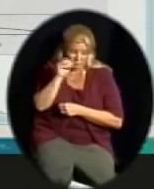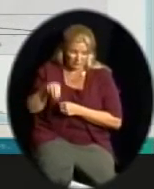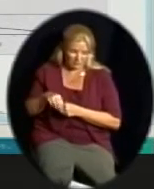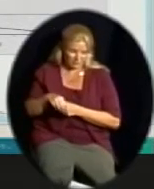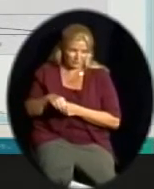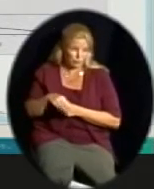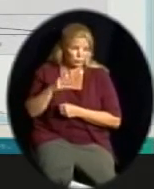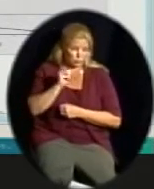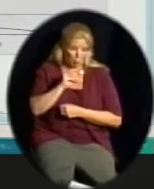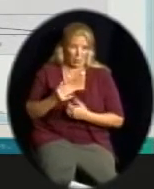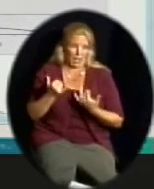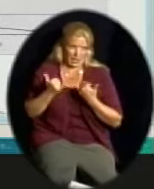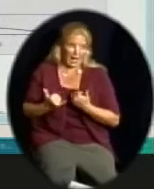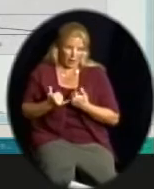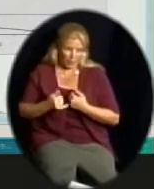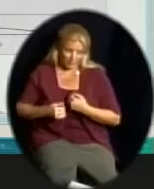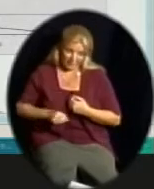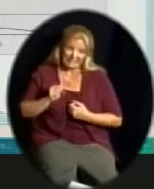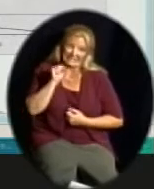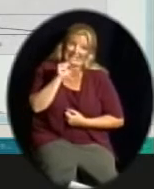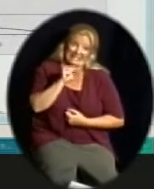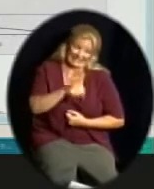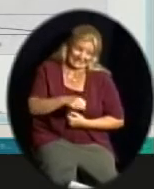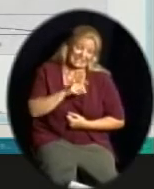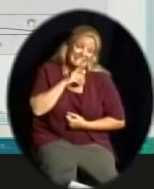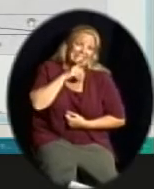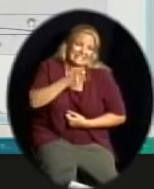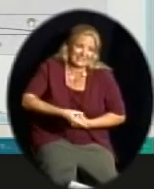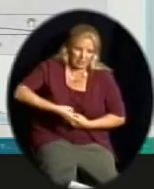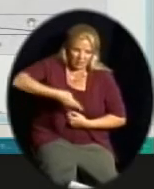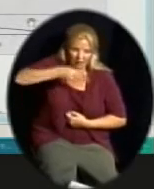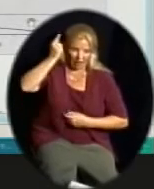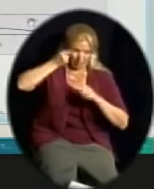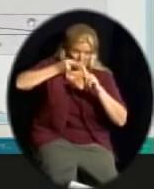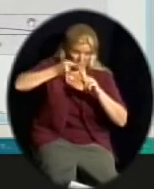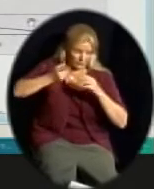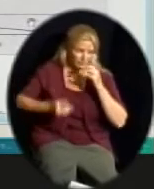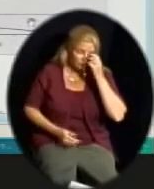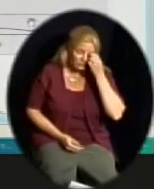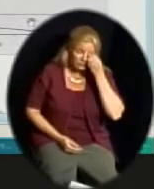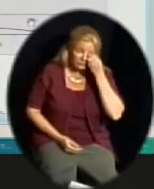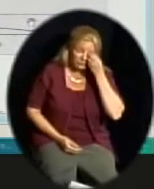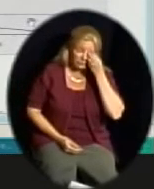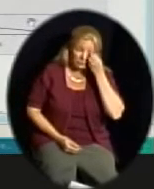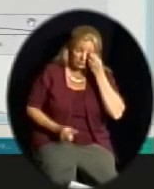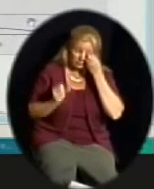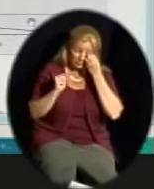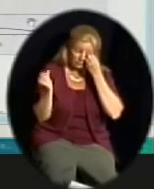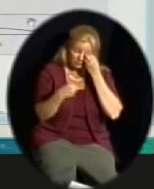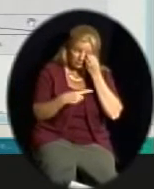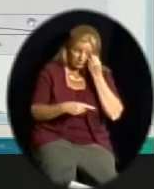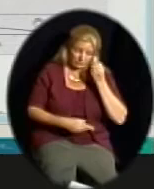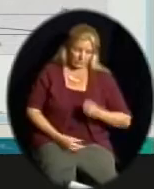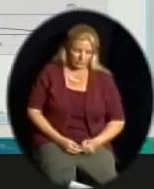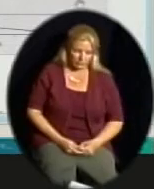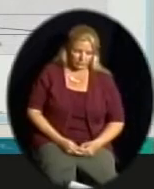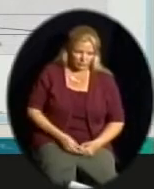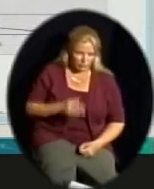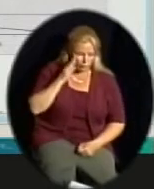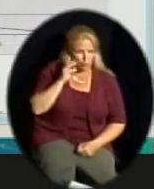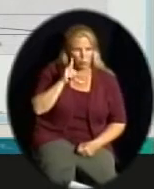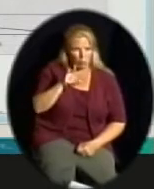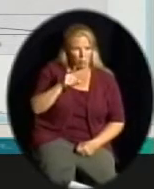the high point. That's exactly right. Okay. Mr. Diener, comment for Dr. George. One of the things that we really need to